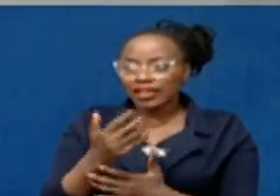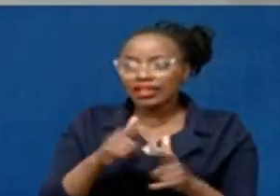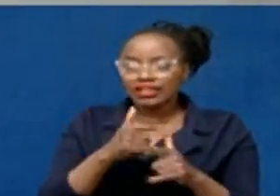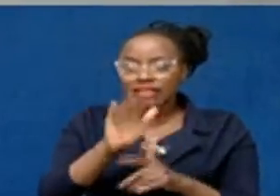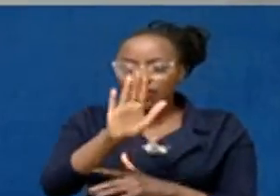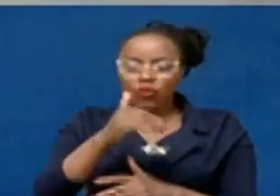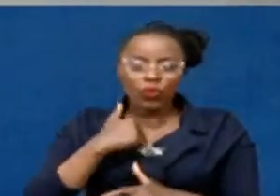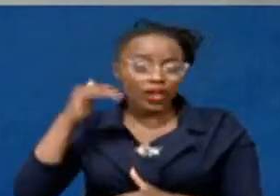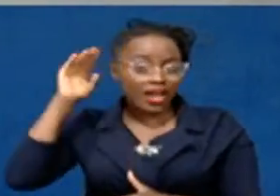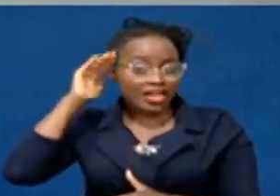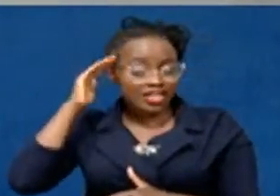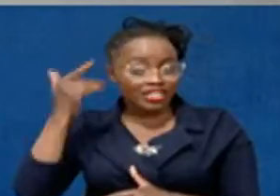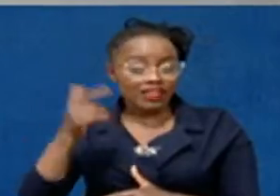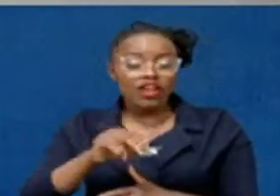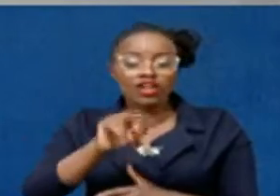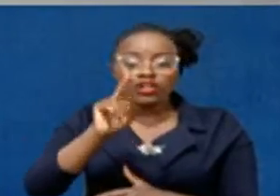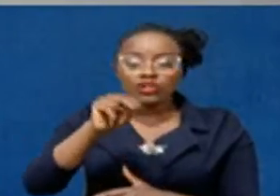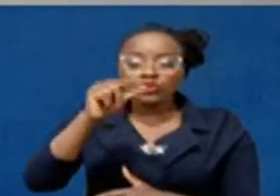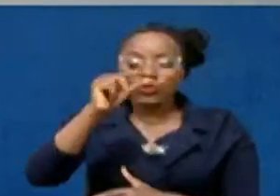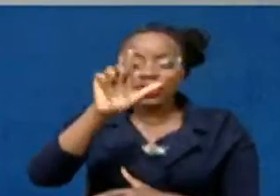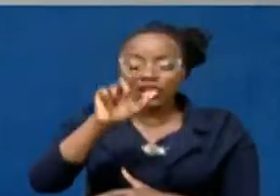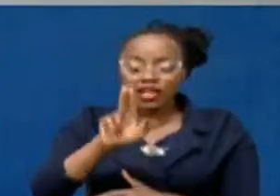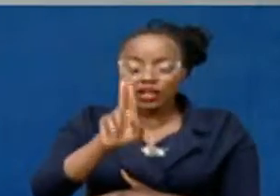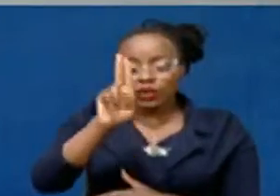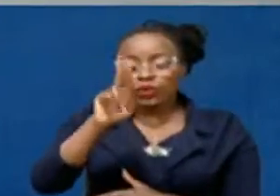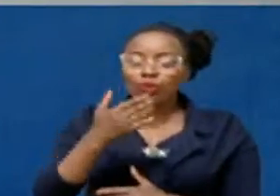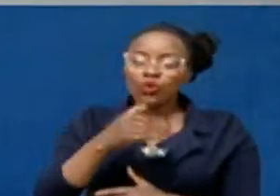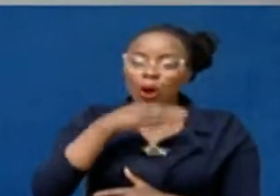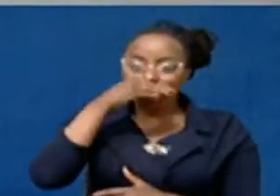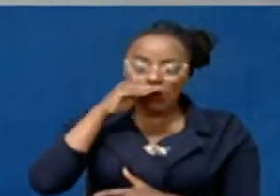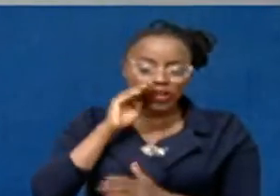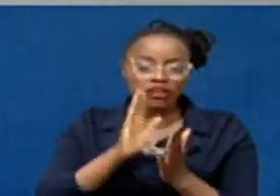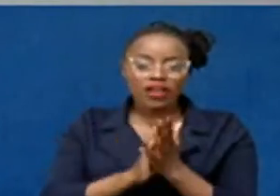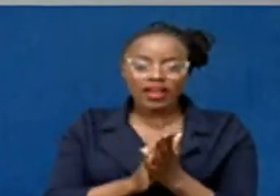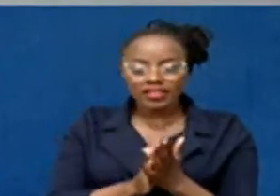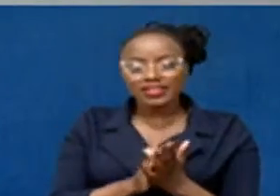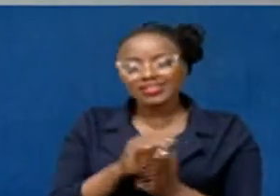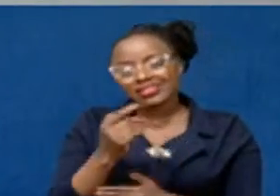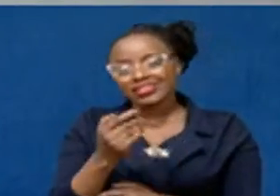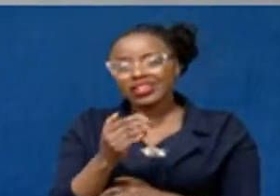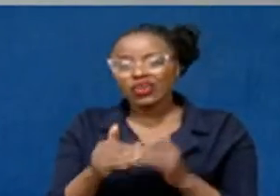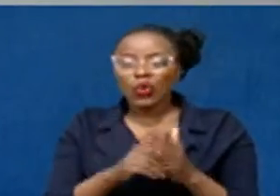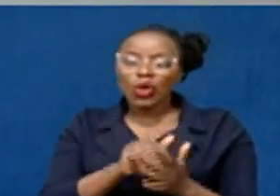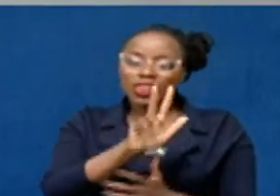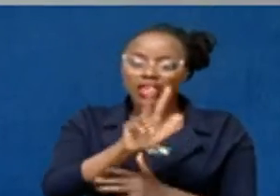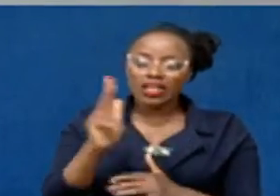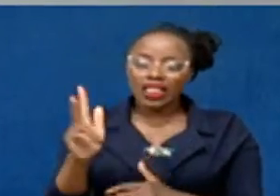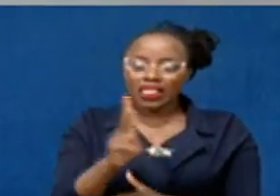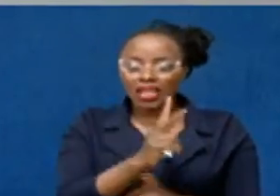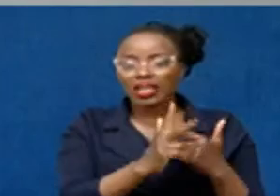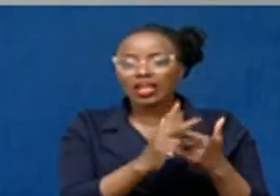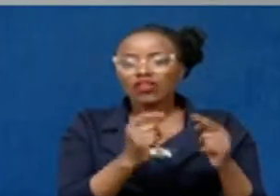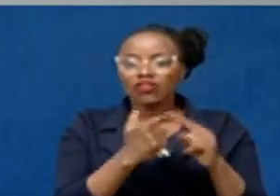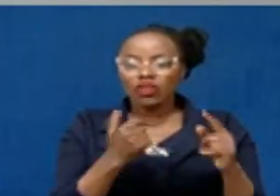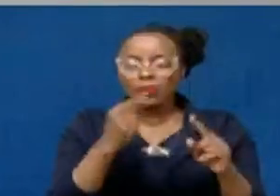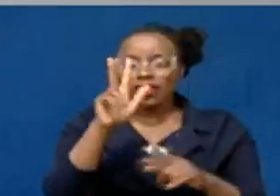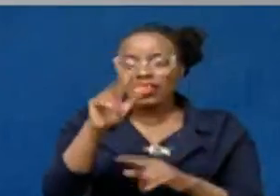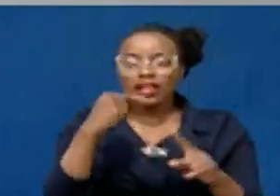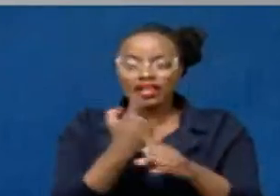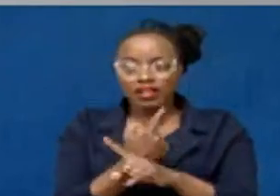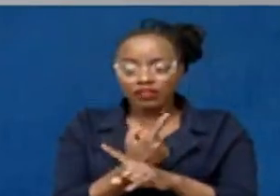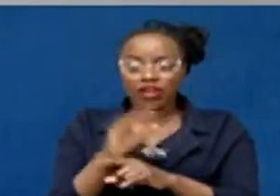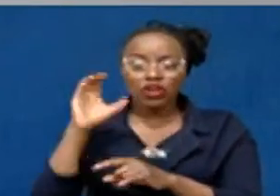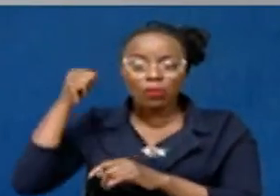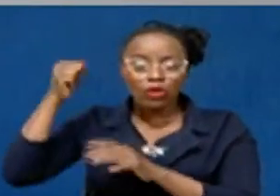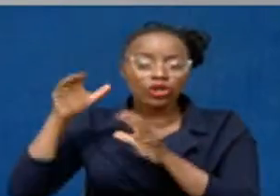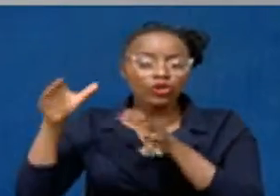Let's listen to Ngilu, Mudavadi, and Tuju. I mean, 3 of them basically from 3 different